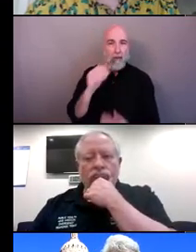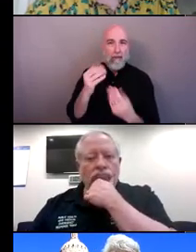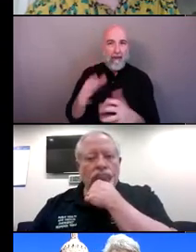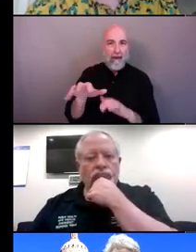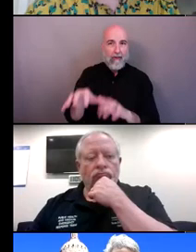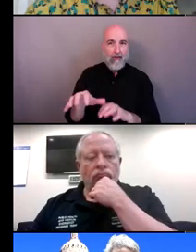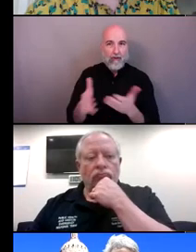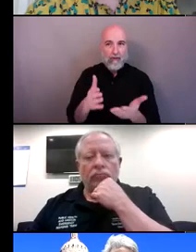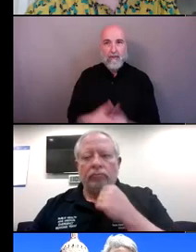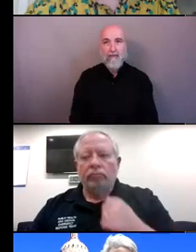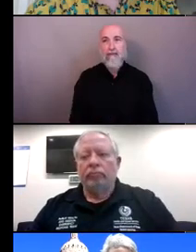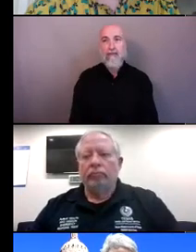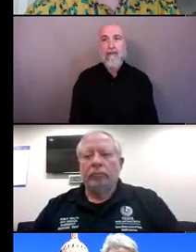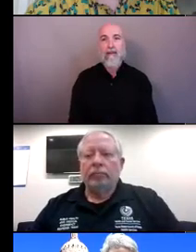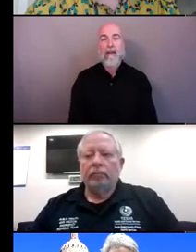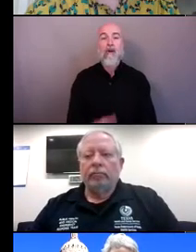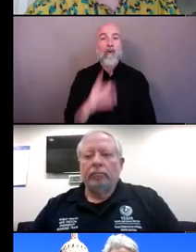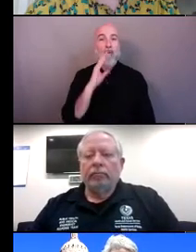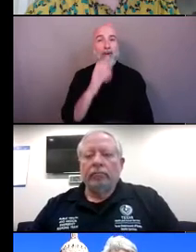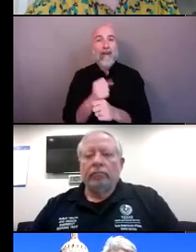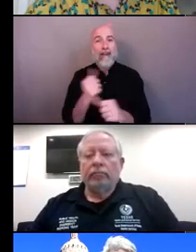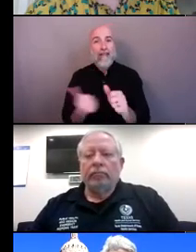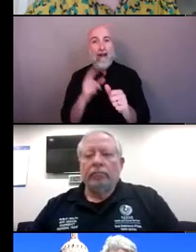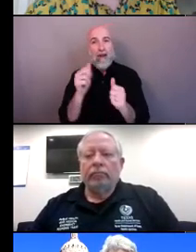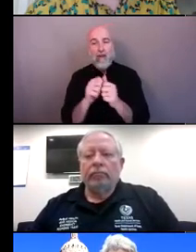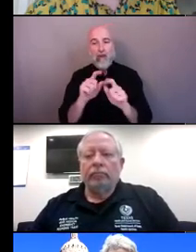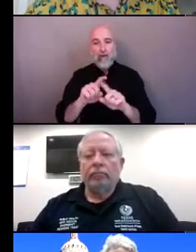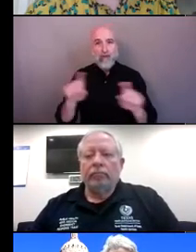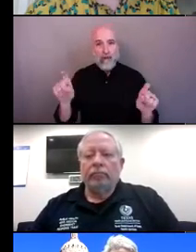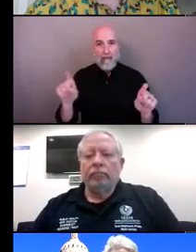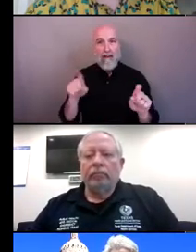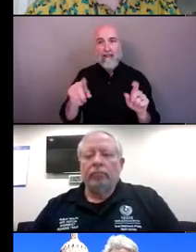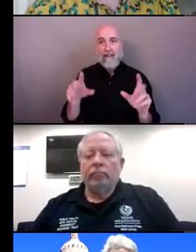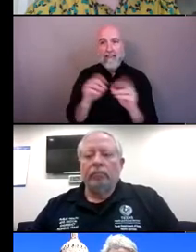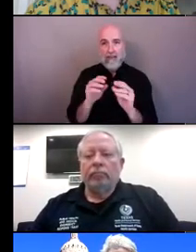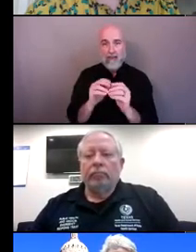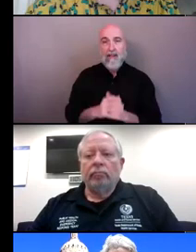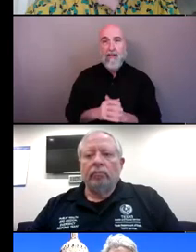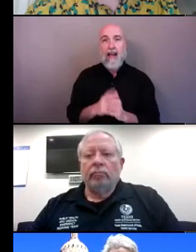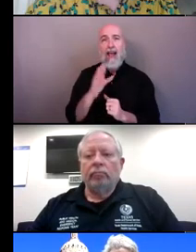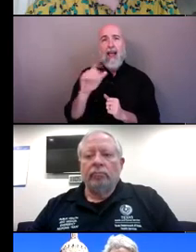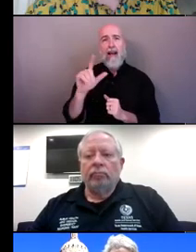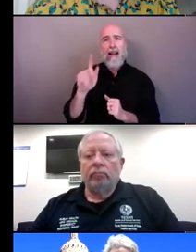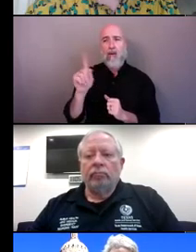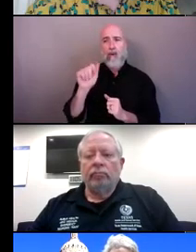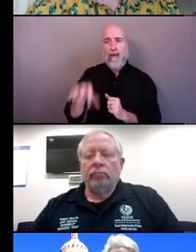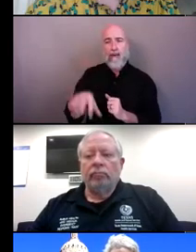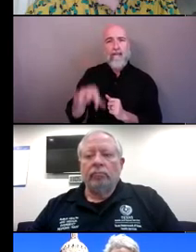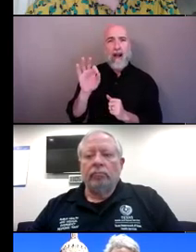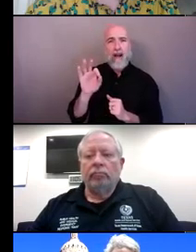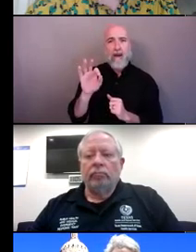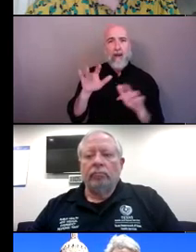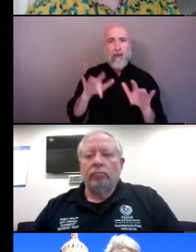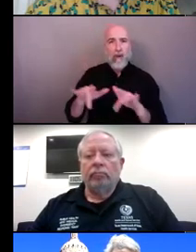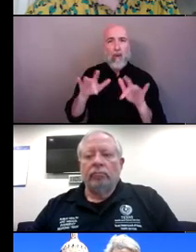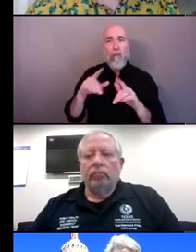captioning services. You will get a follow-up email with a survey of the session and a link to where you can find the recording as